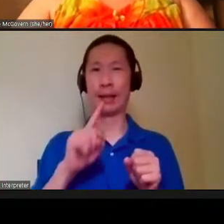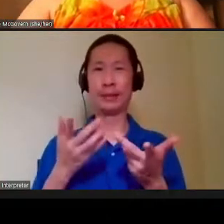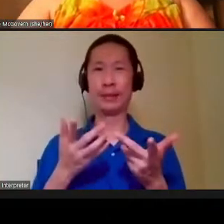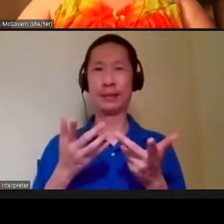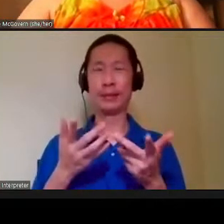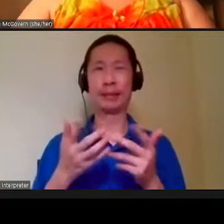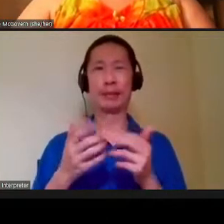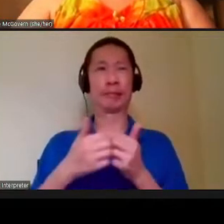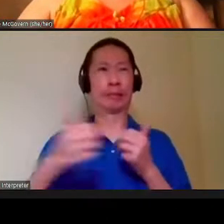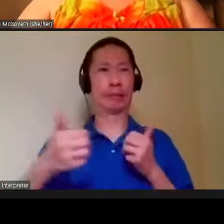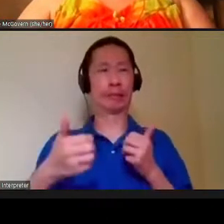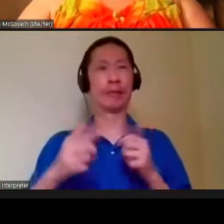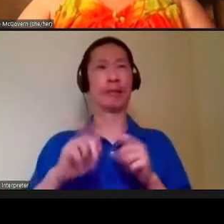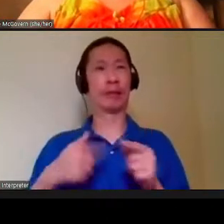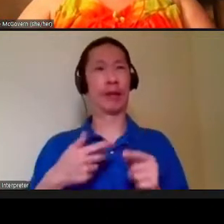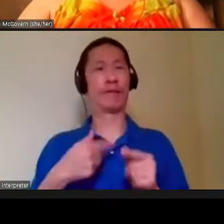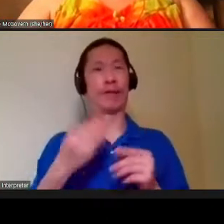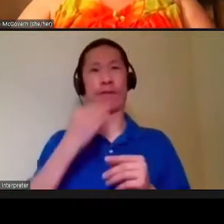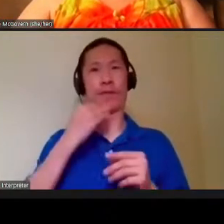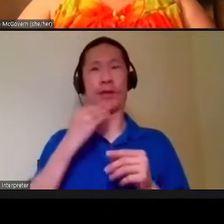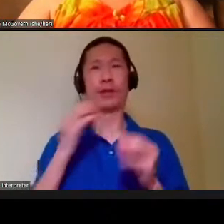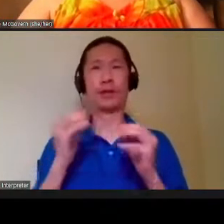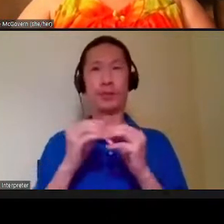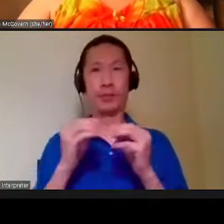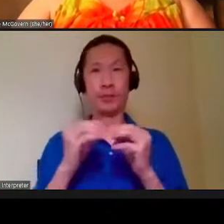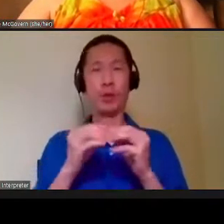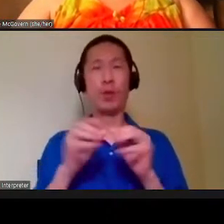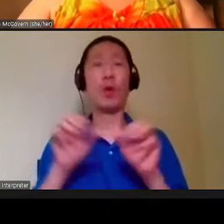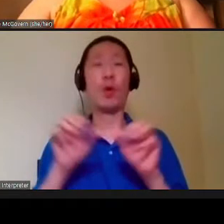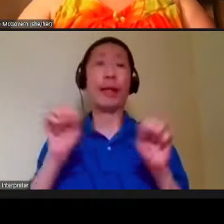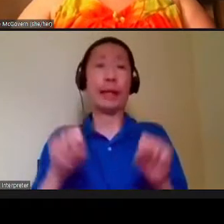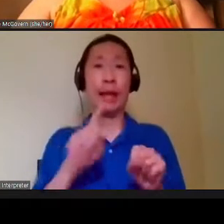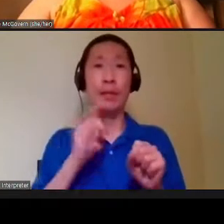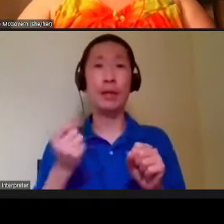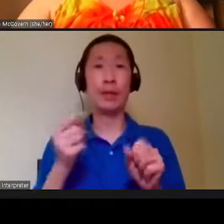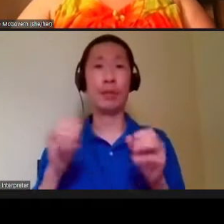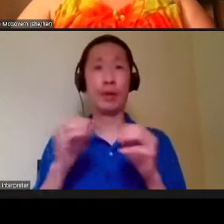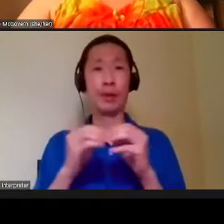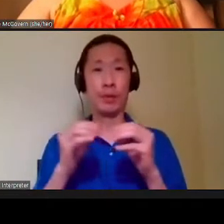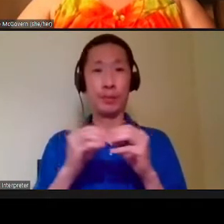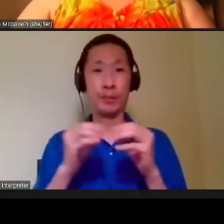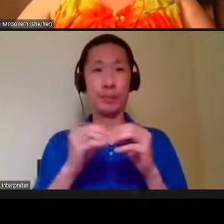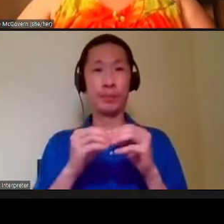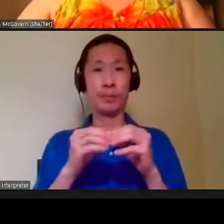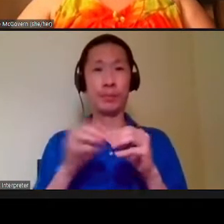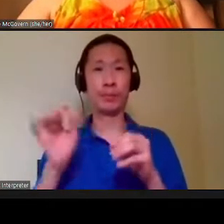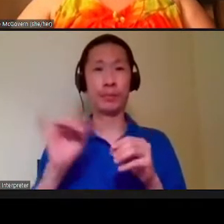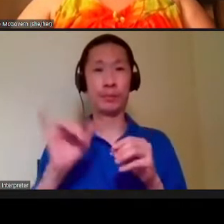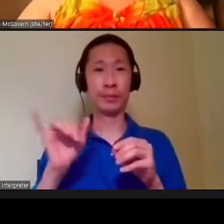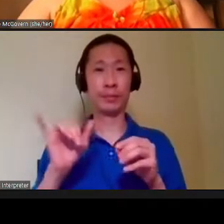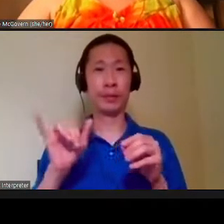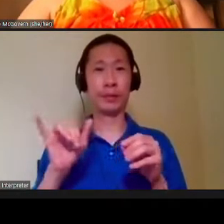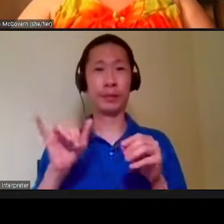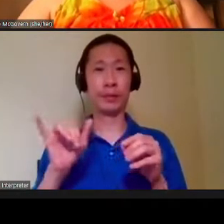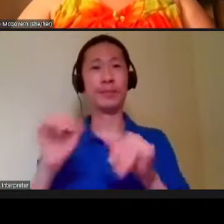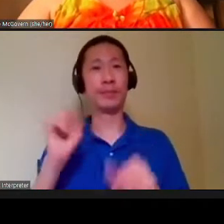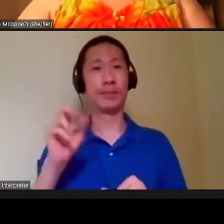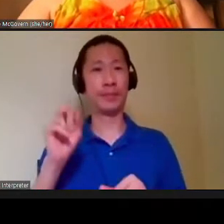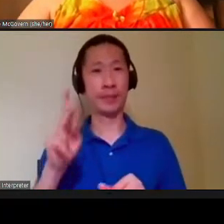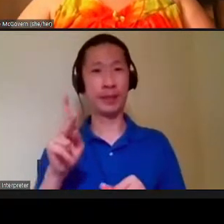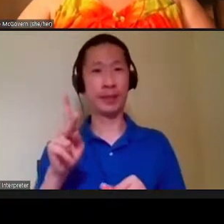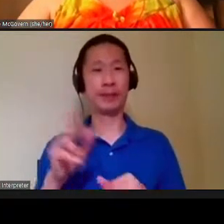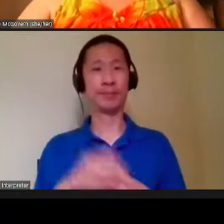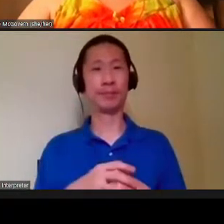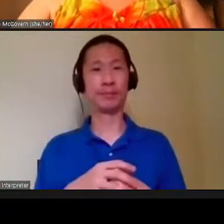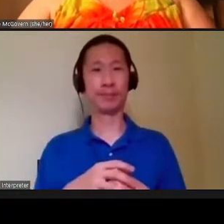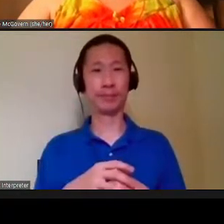I find food to generally be a little, can be a little bit more like, okay, let's talk about it. And I